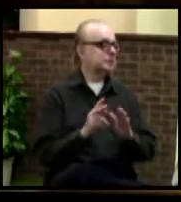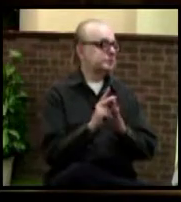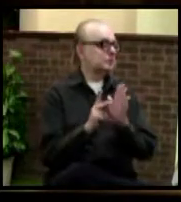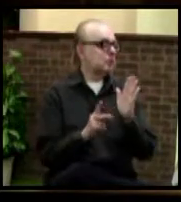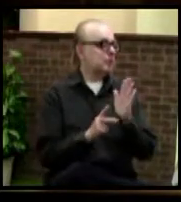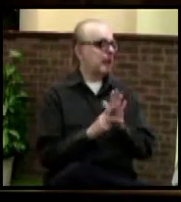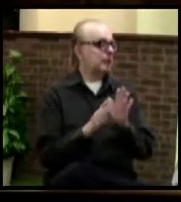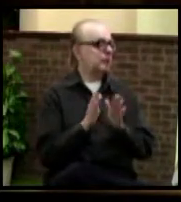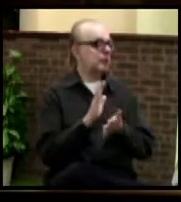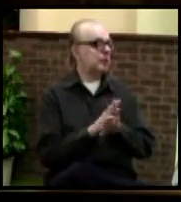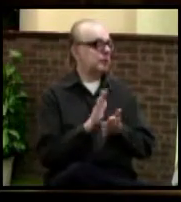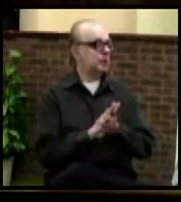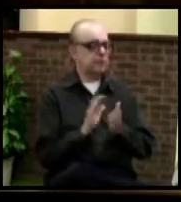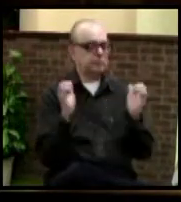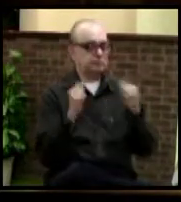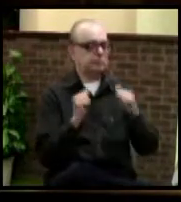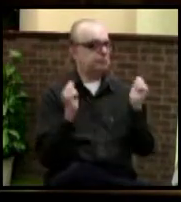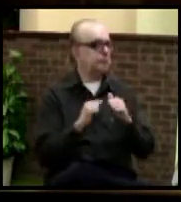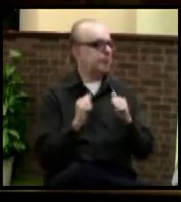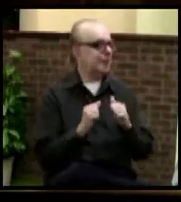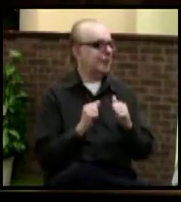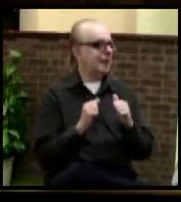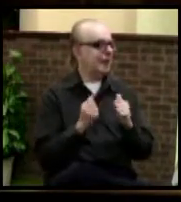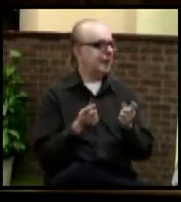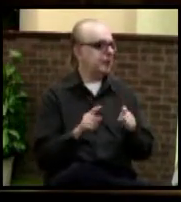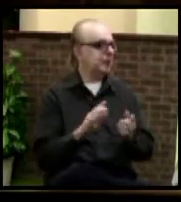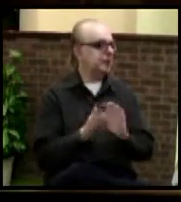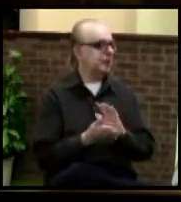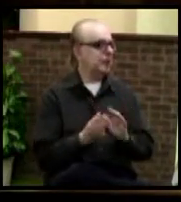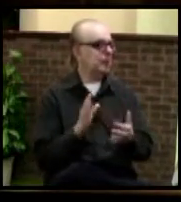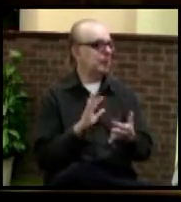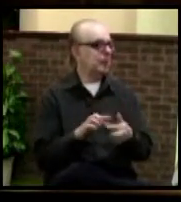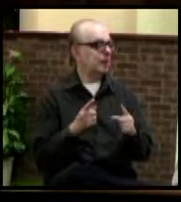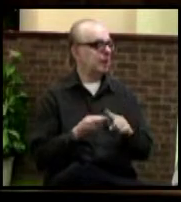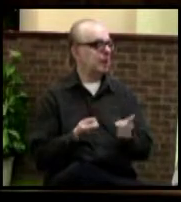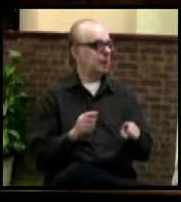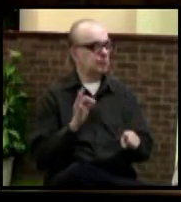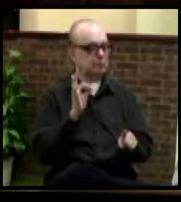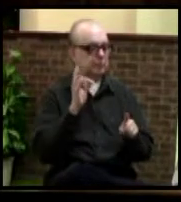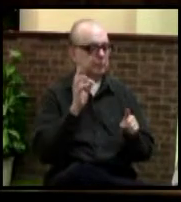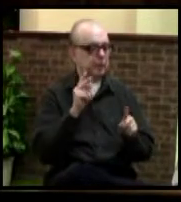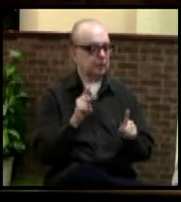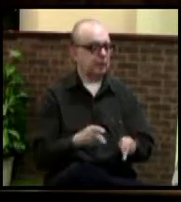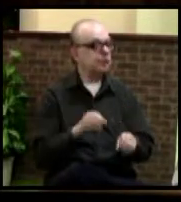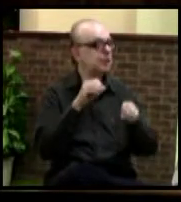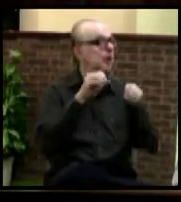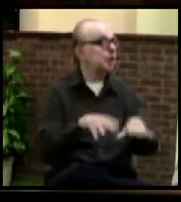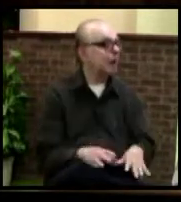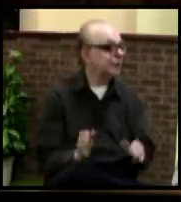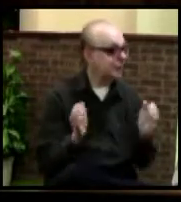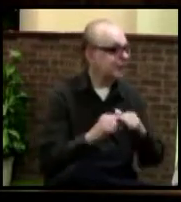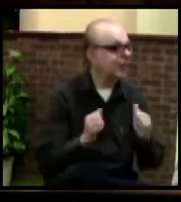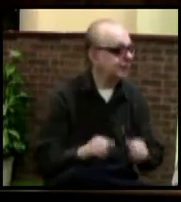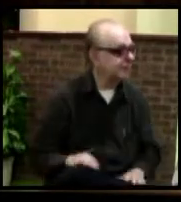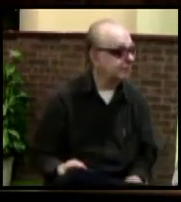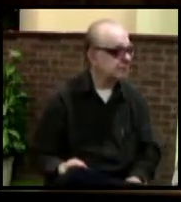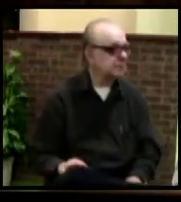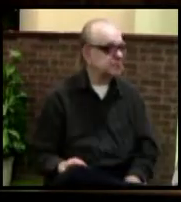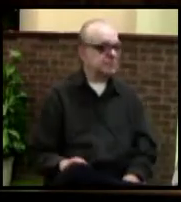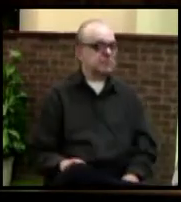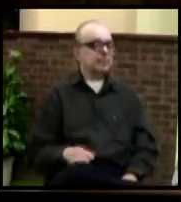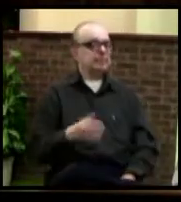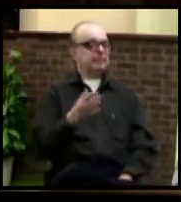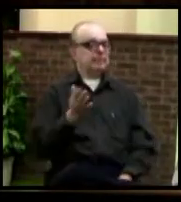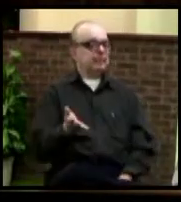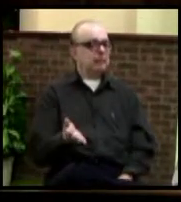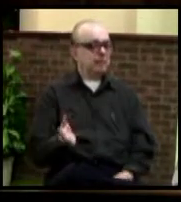go out back of the school and settle it and we'd become friends after one of us lost. You know, and